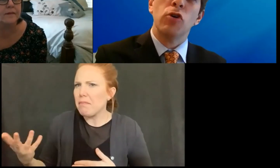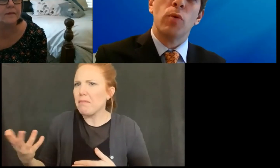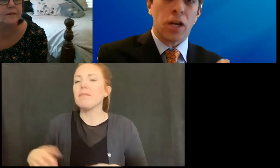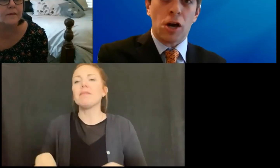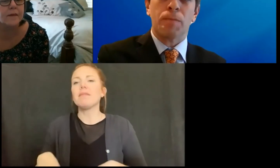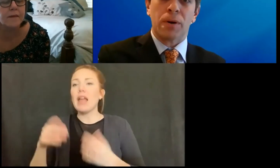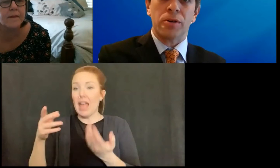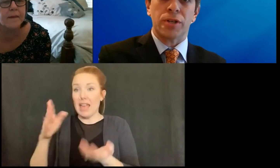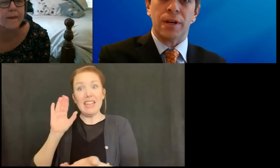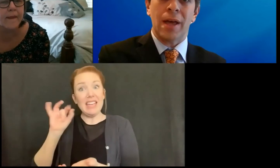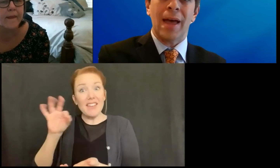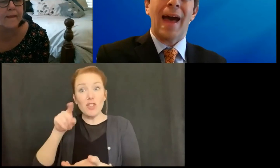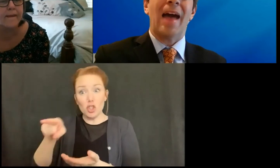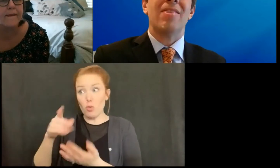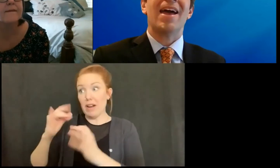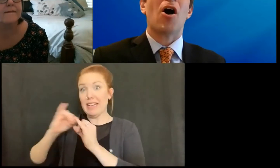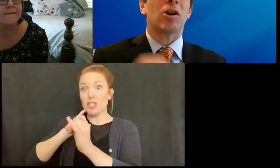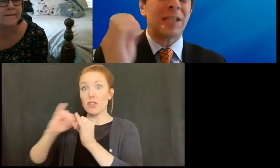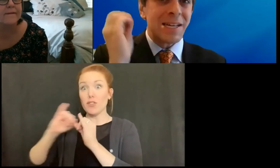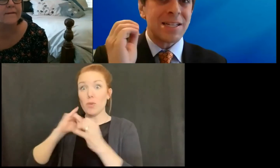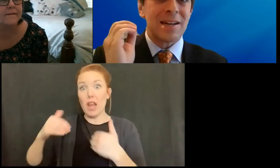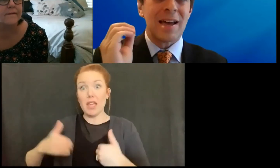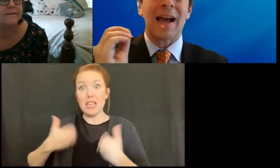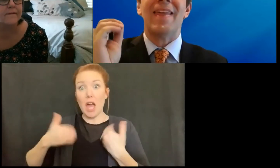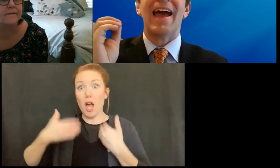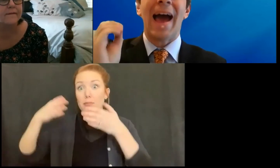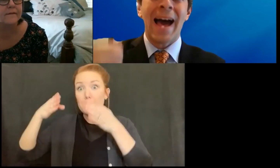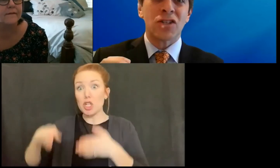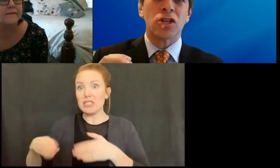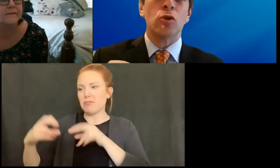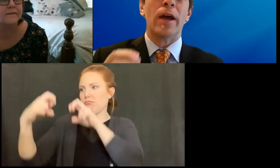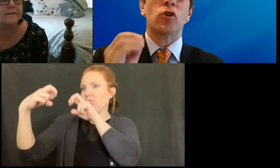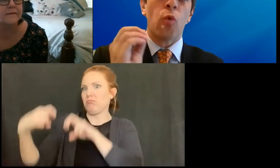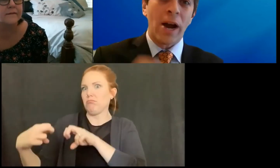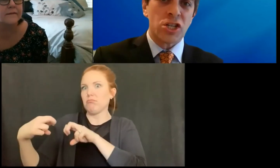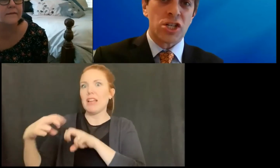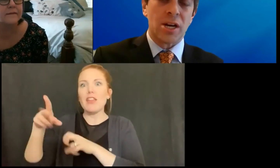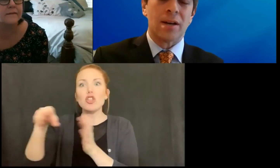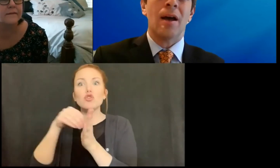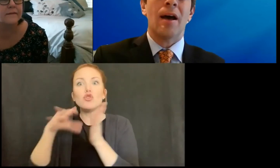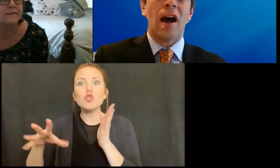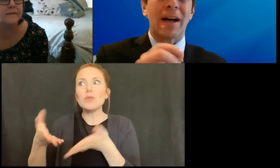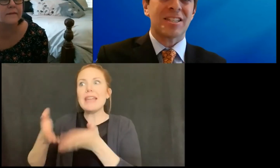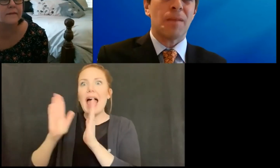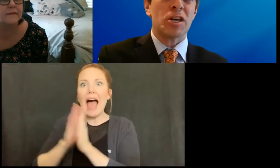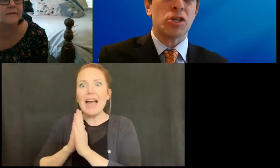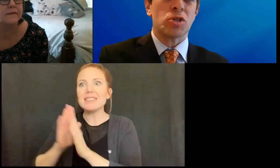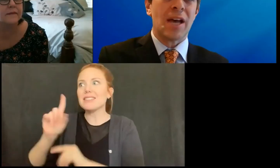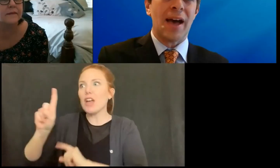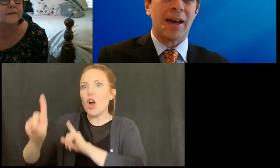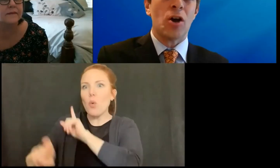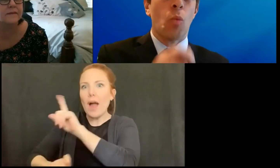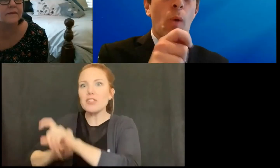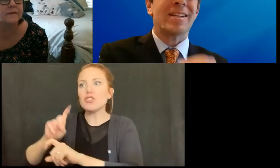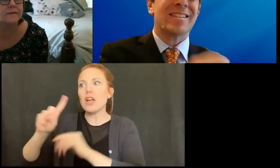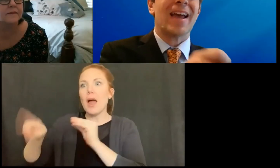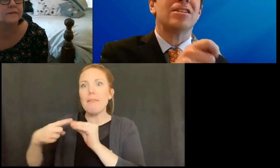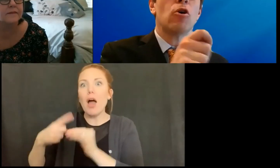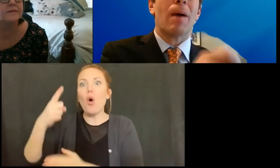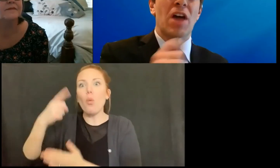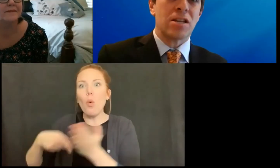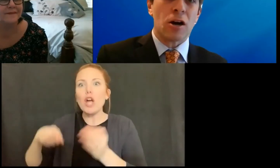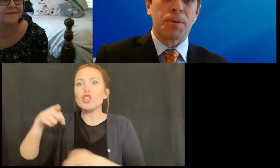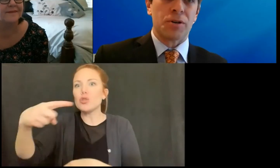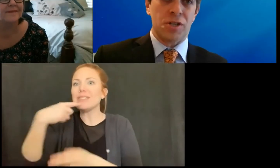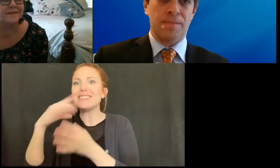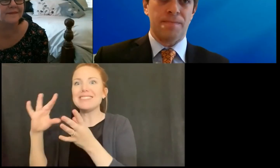you're interviewing a young person and they are listening and they ask you a question about something you said? What would it say